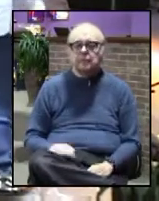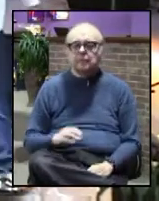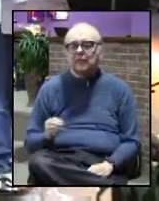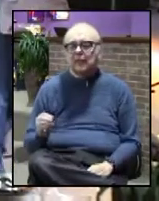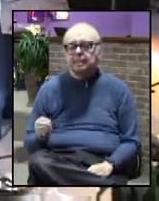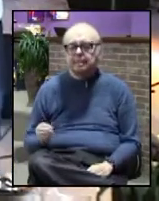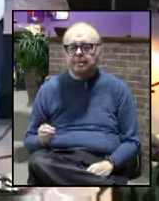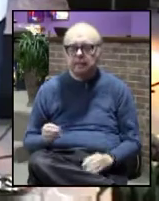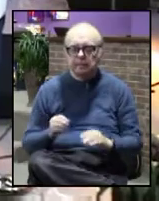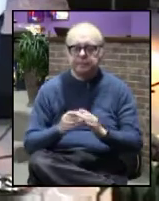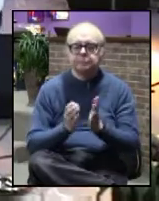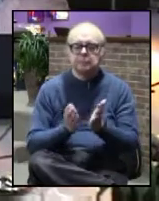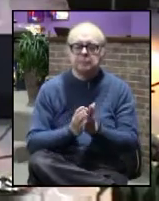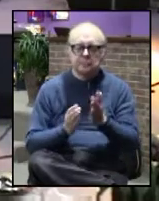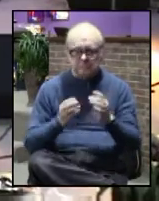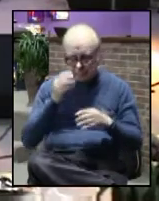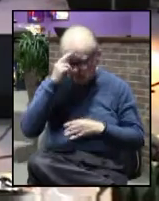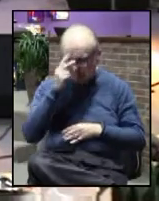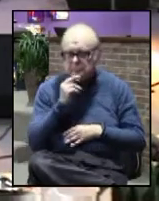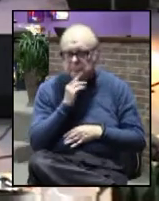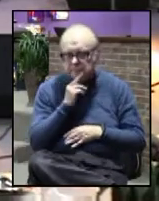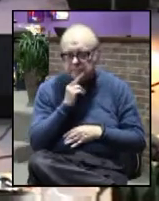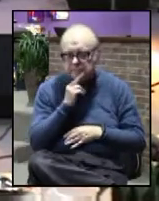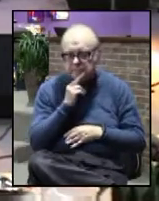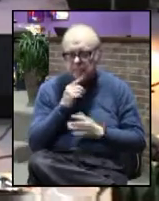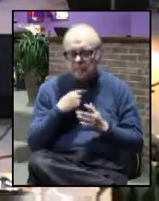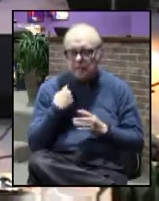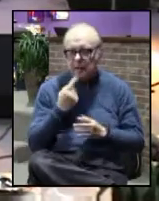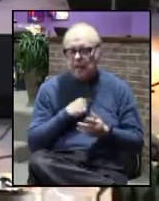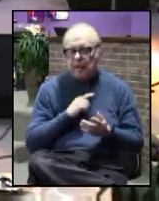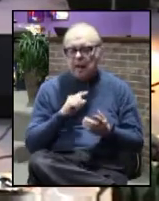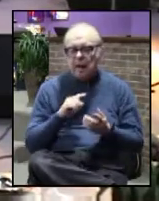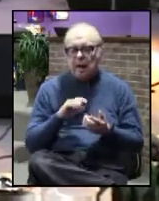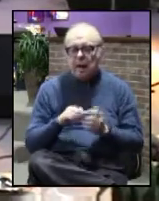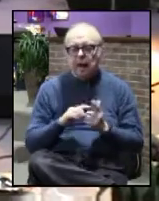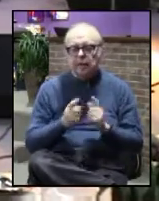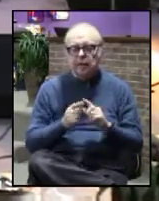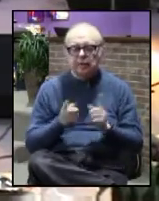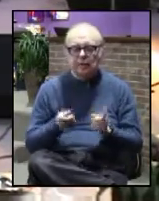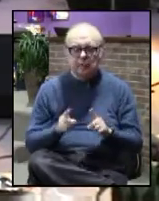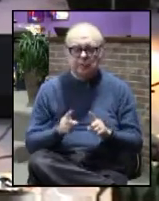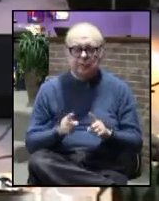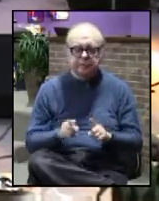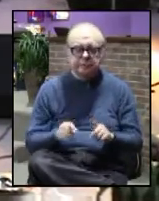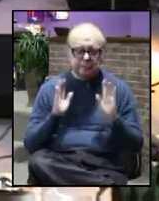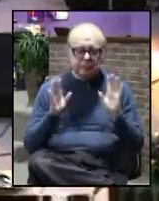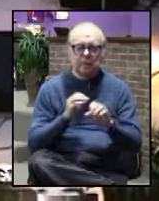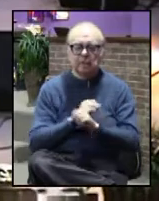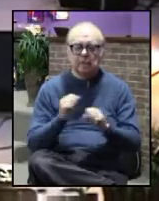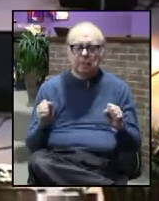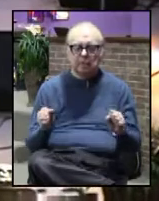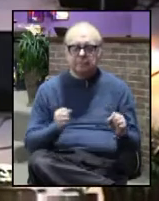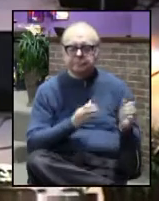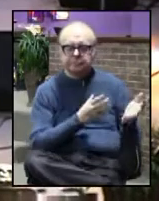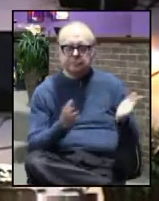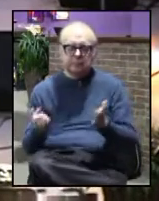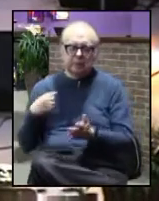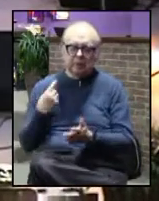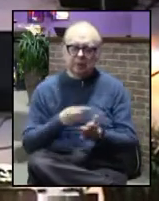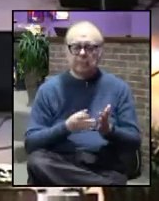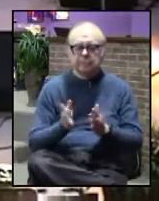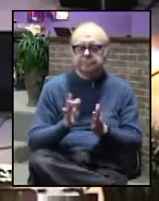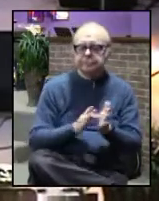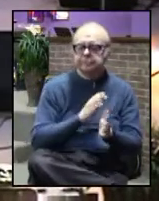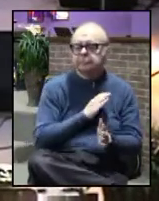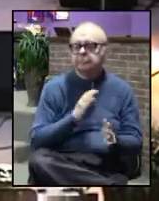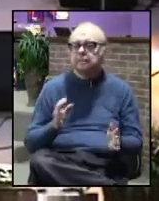And in the book of Hebrews, it begins to tell us how that change comes about. Such a great salvation that was brought to us through